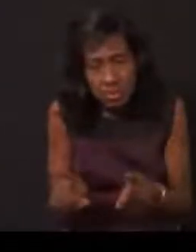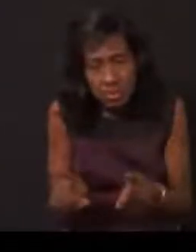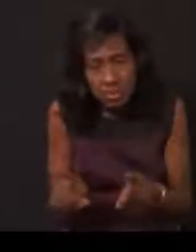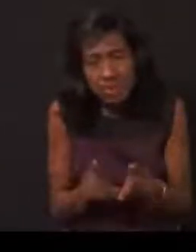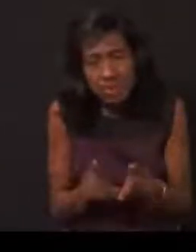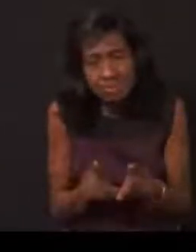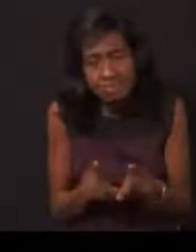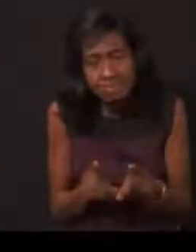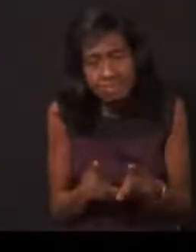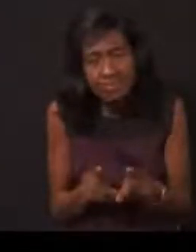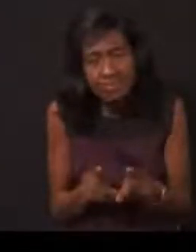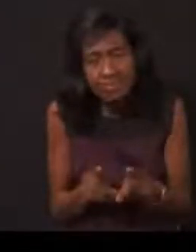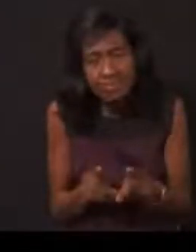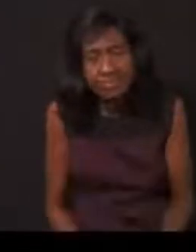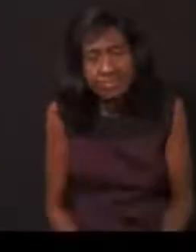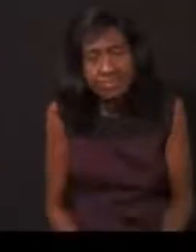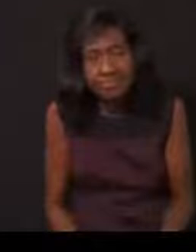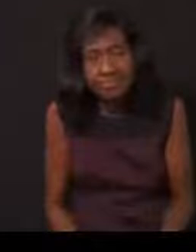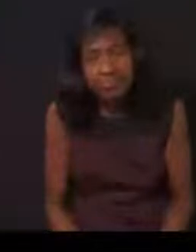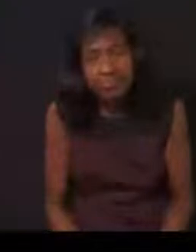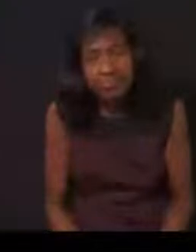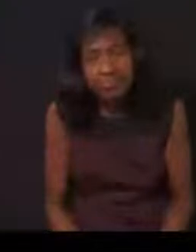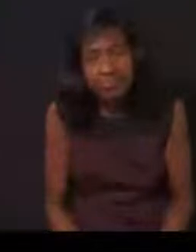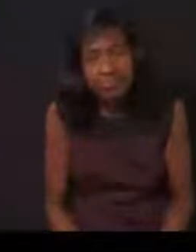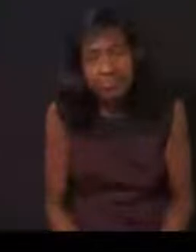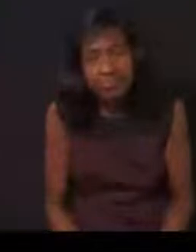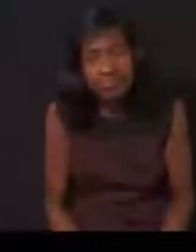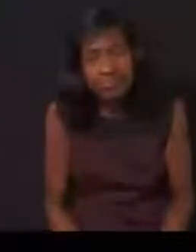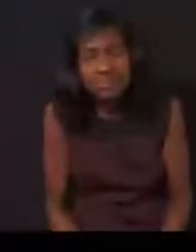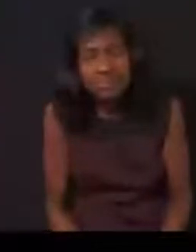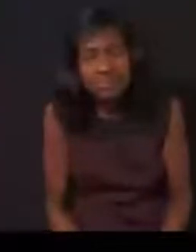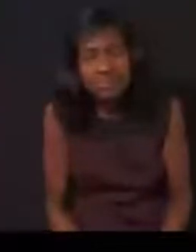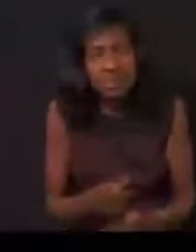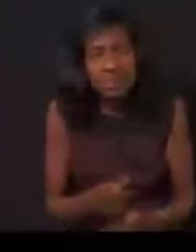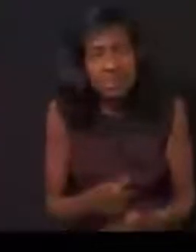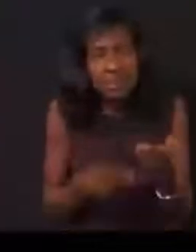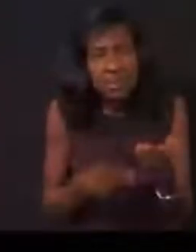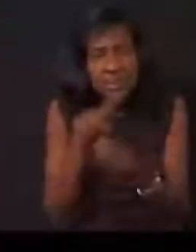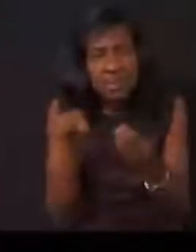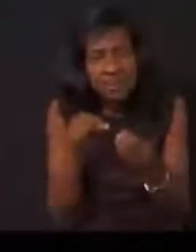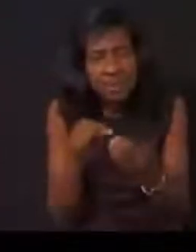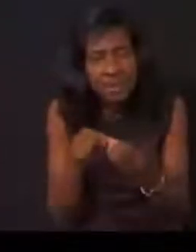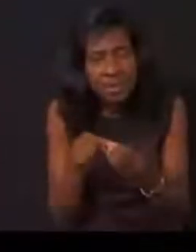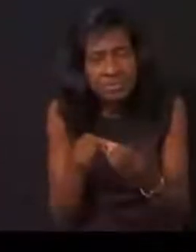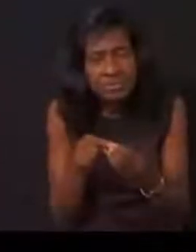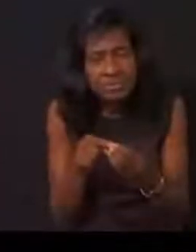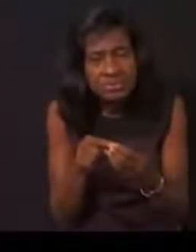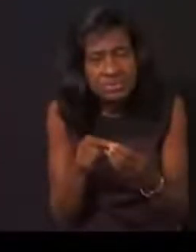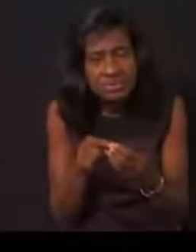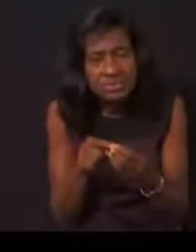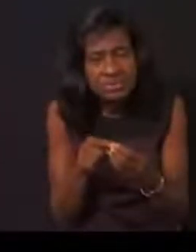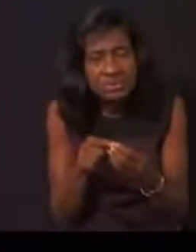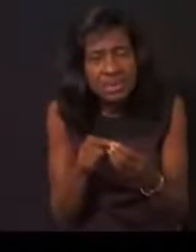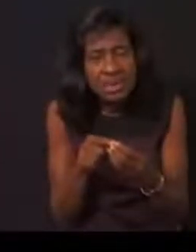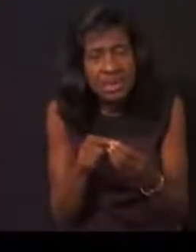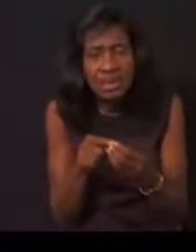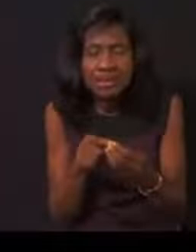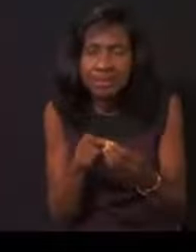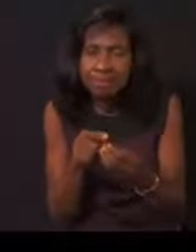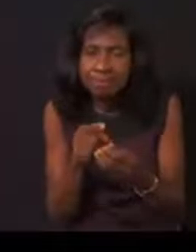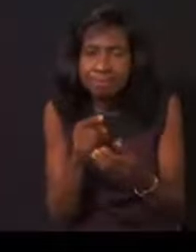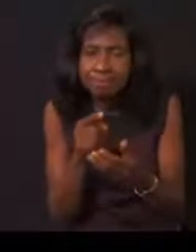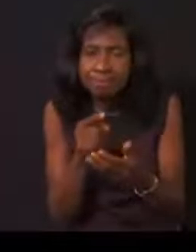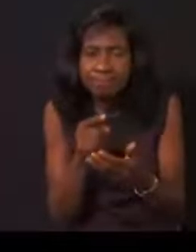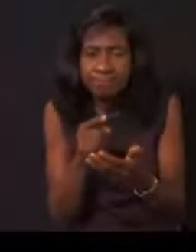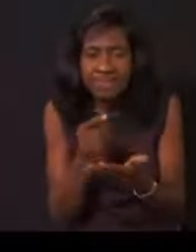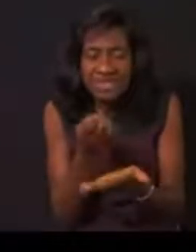Thank you, sir. And just, are there any concerns? We're starting to hear more about some of the issues around the economy as we loosen up,